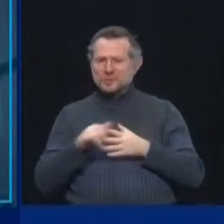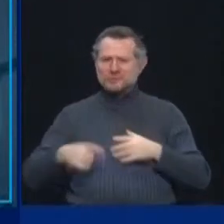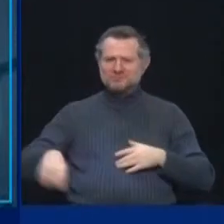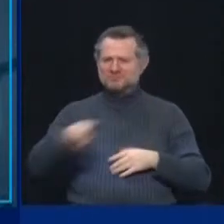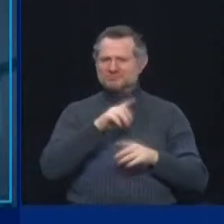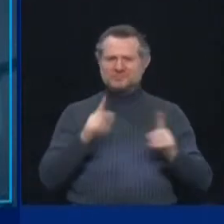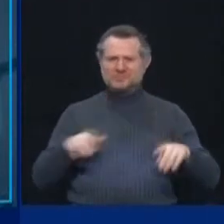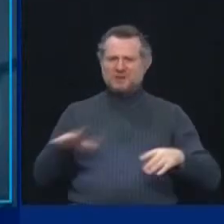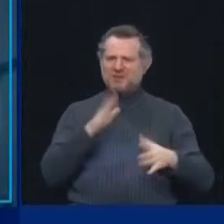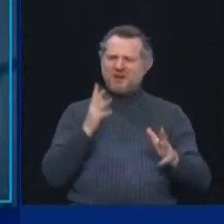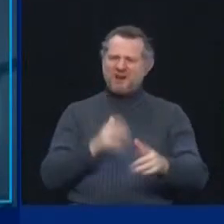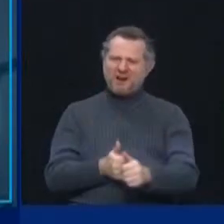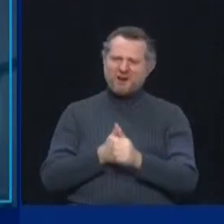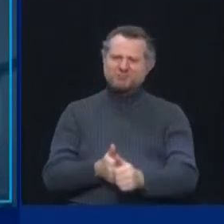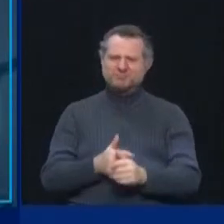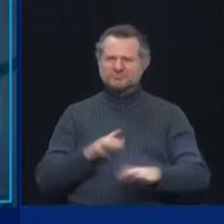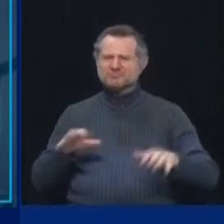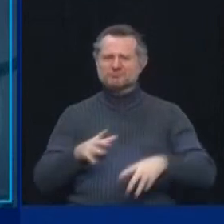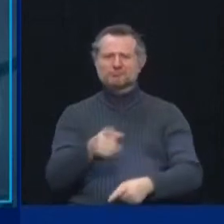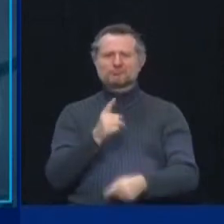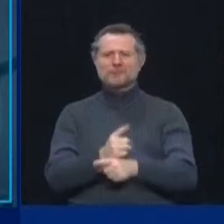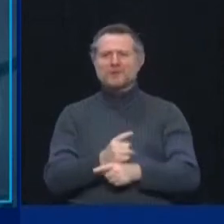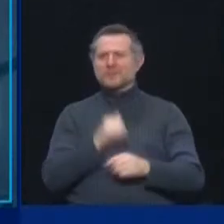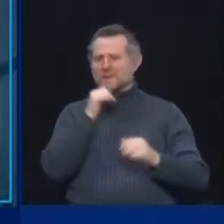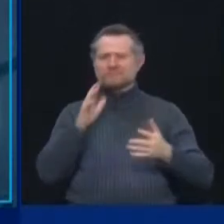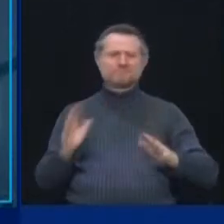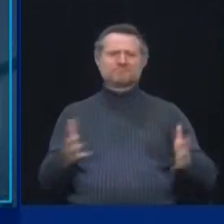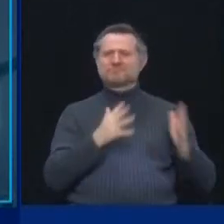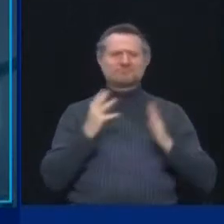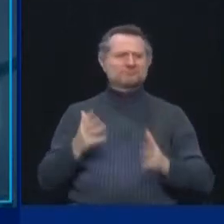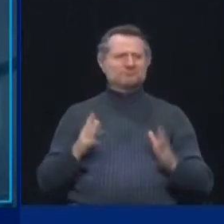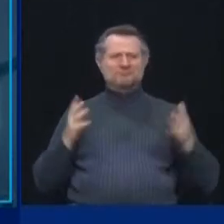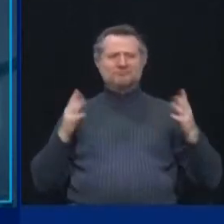thing. Let's applaud all New Yorkers.